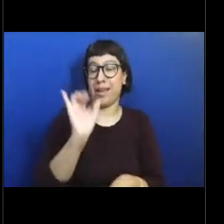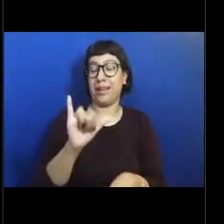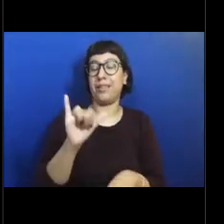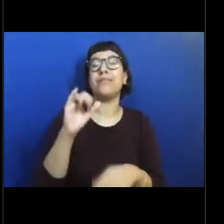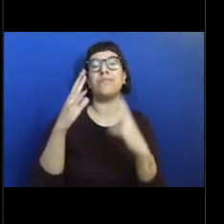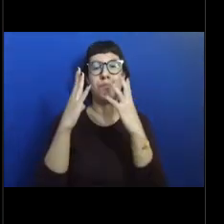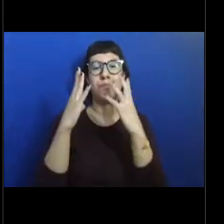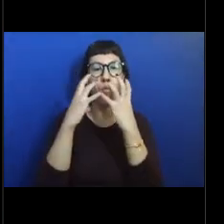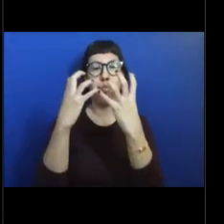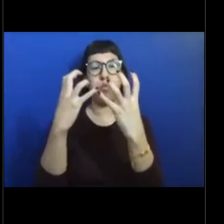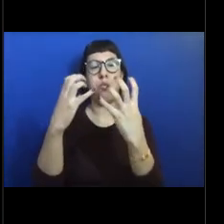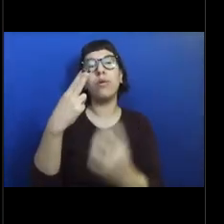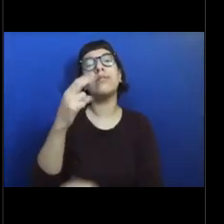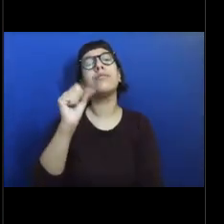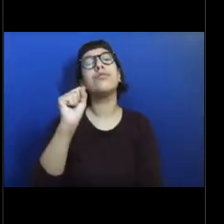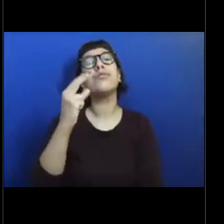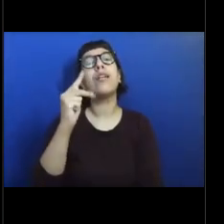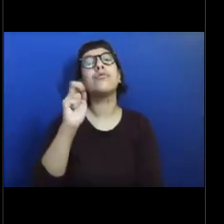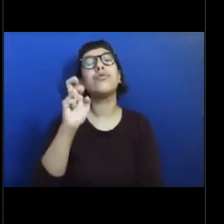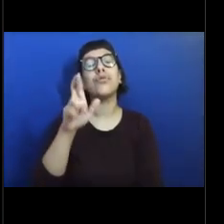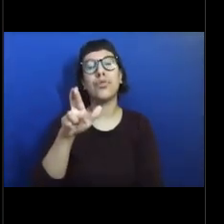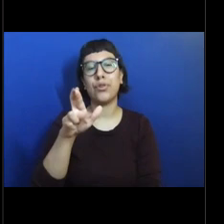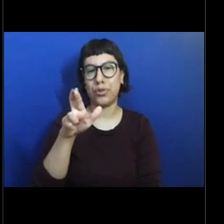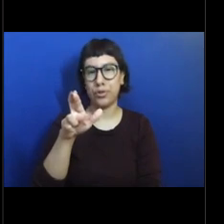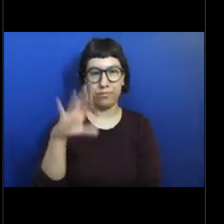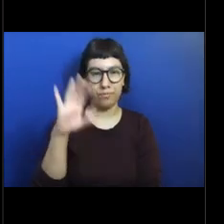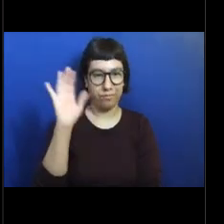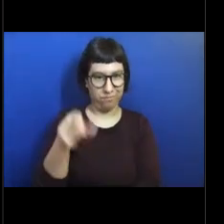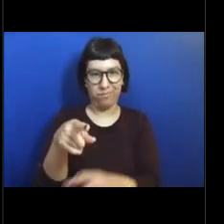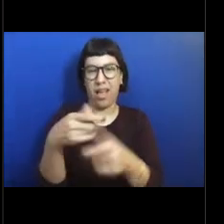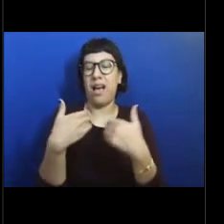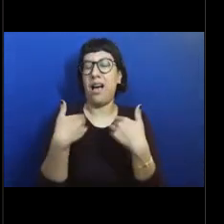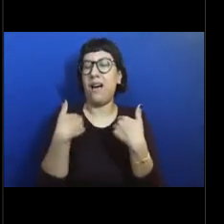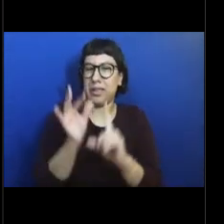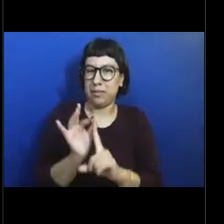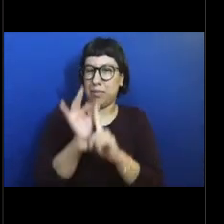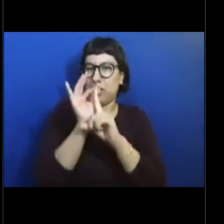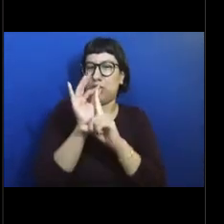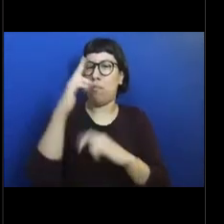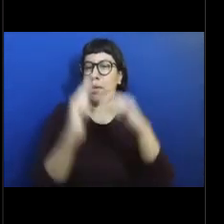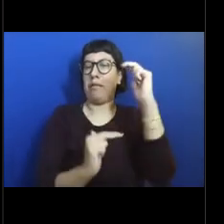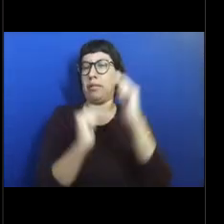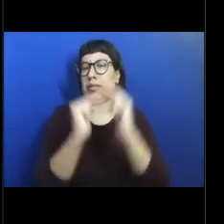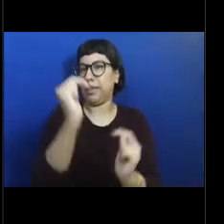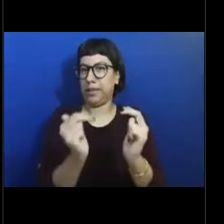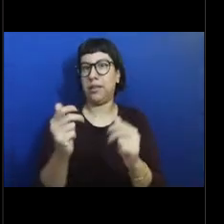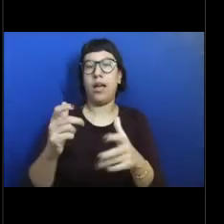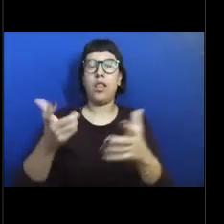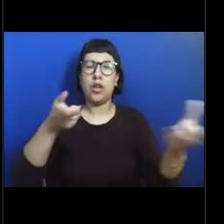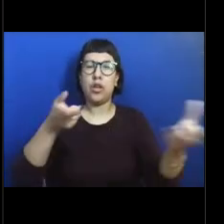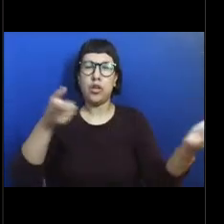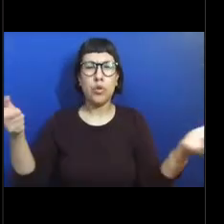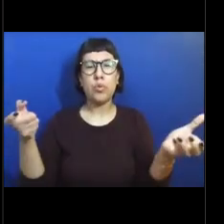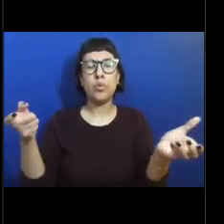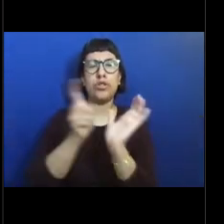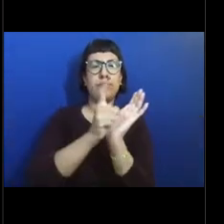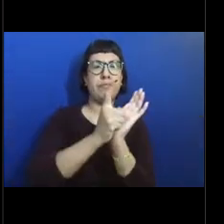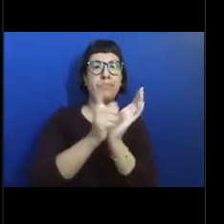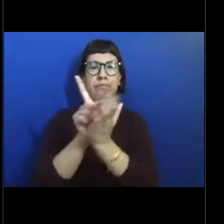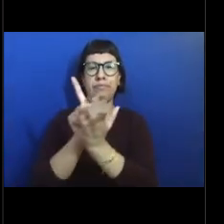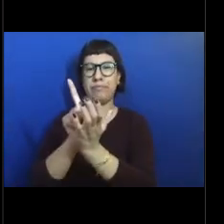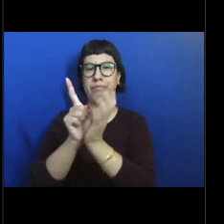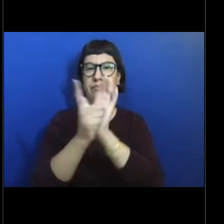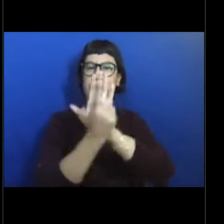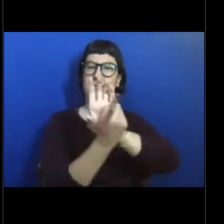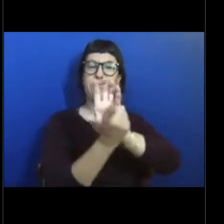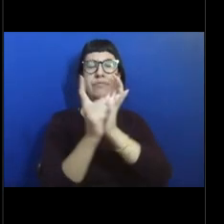so everywhere that we're releasing a weather balloon, we've got these special buildings with these special antennas to track the weather balloons as